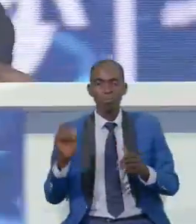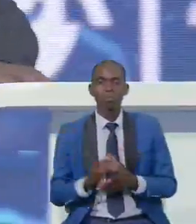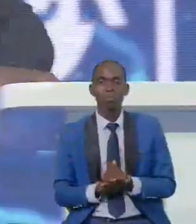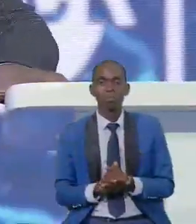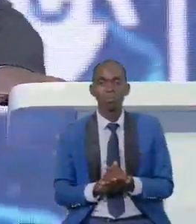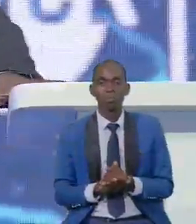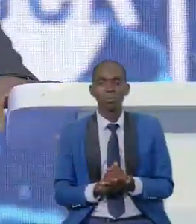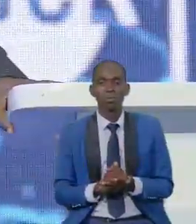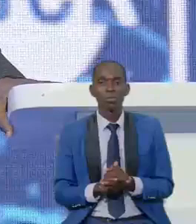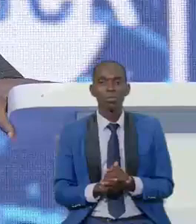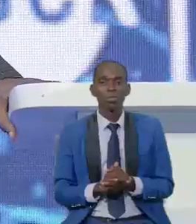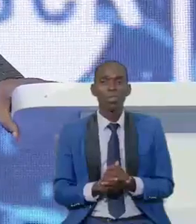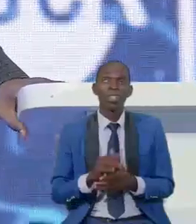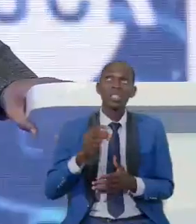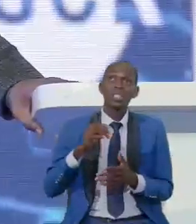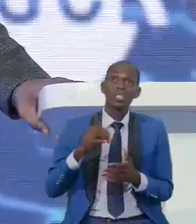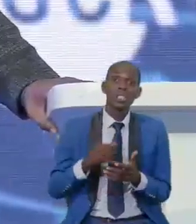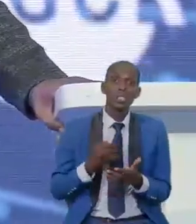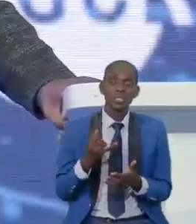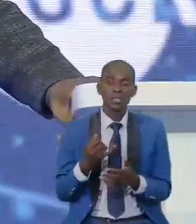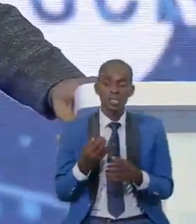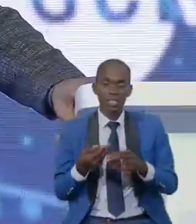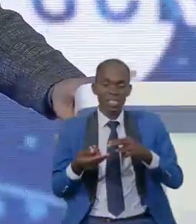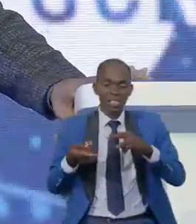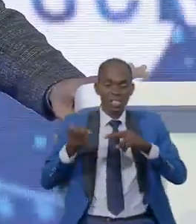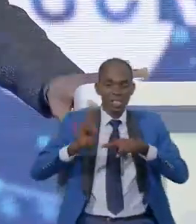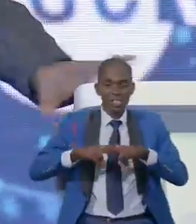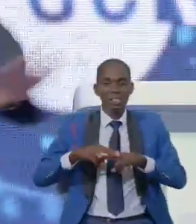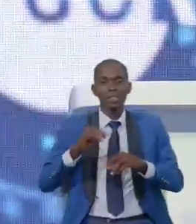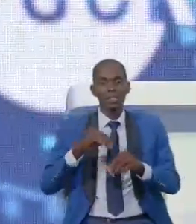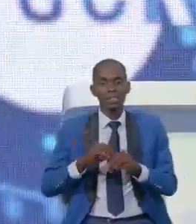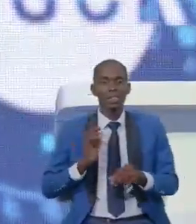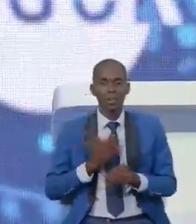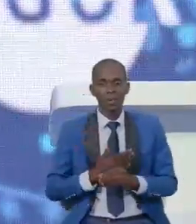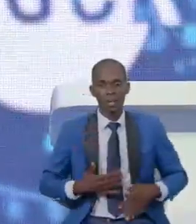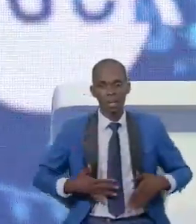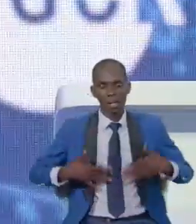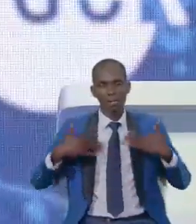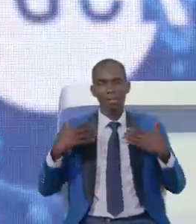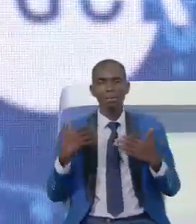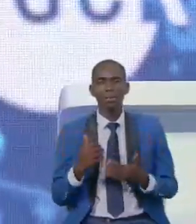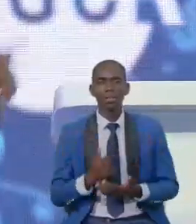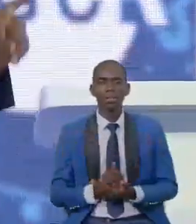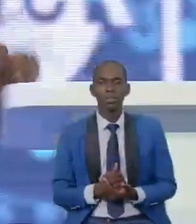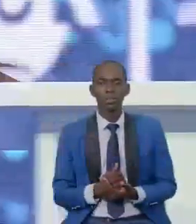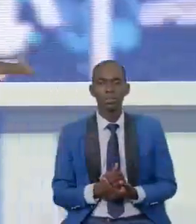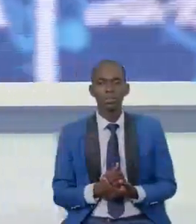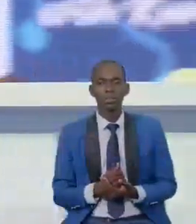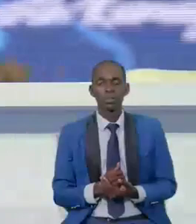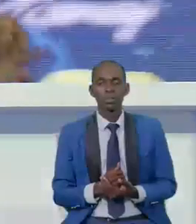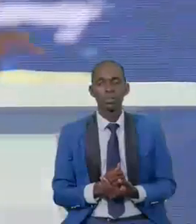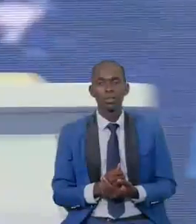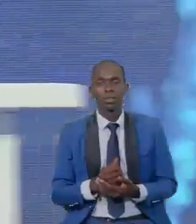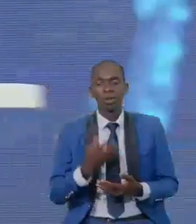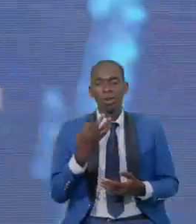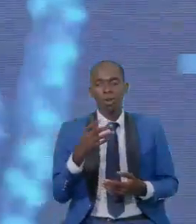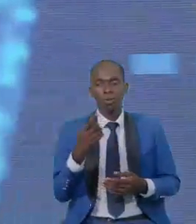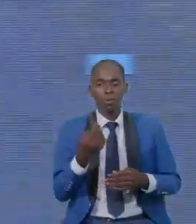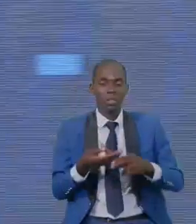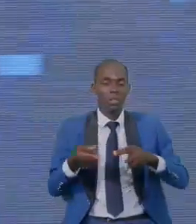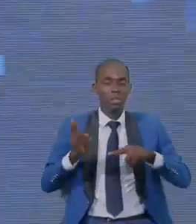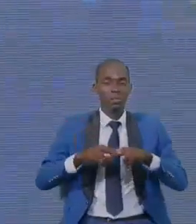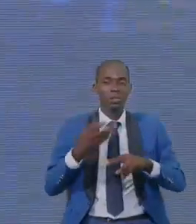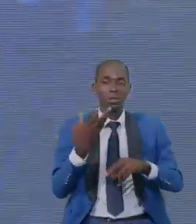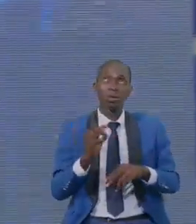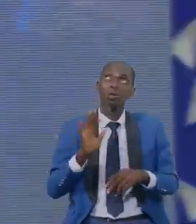It increases in our lives. Of the increase of his